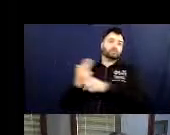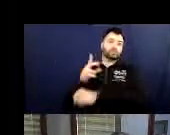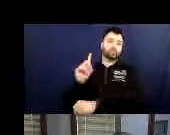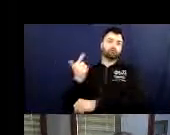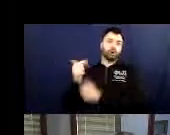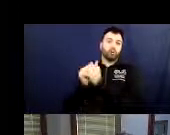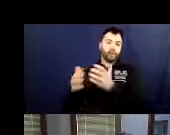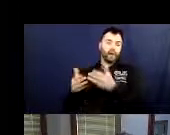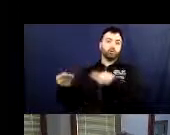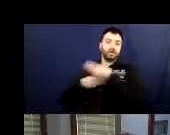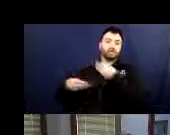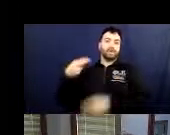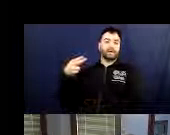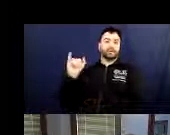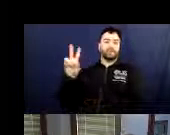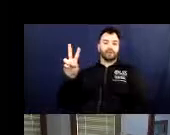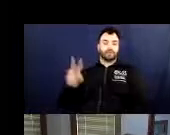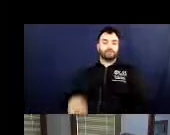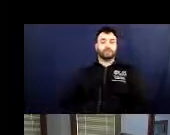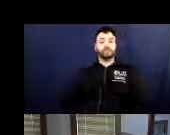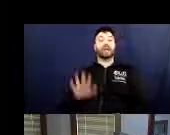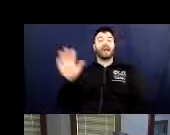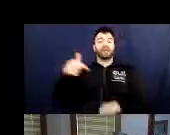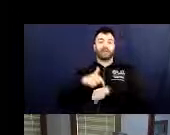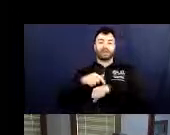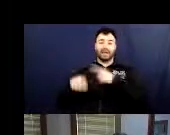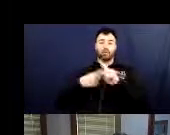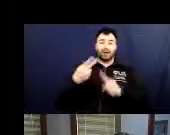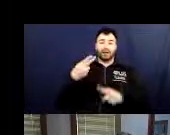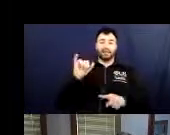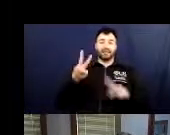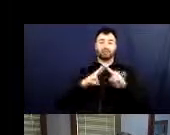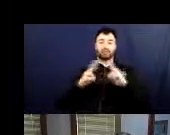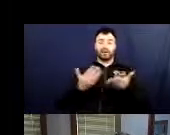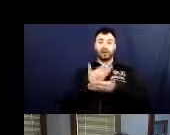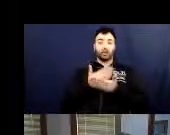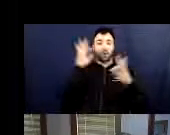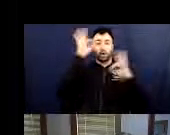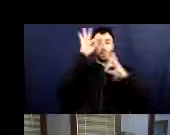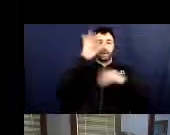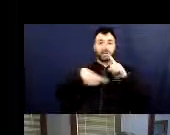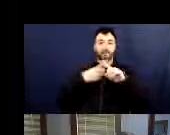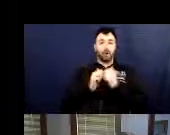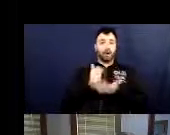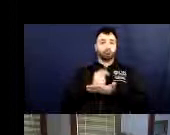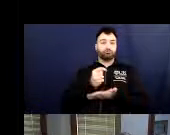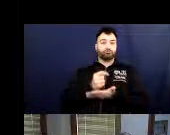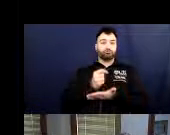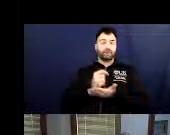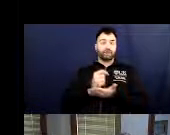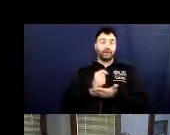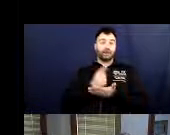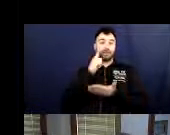harm? Someone getting HIV, especially at that time when it was really untreatable and deadly,